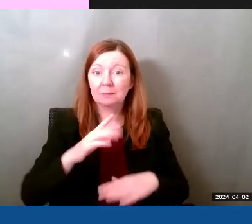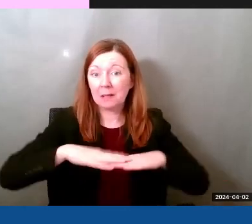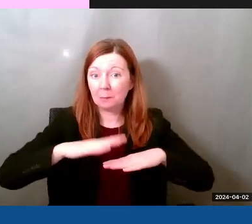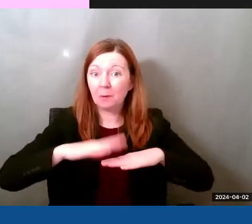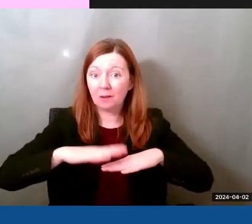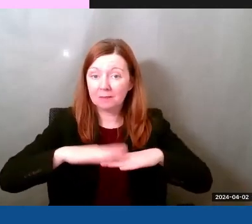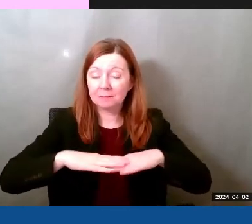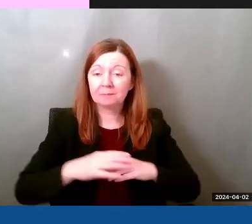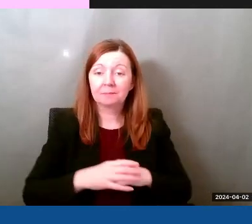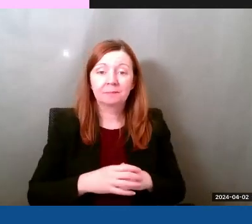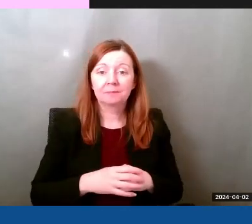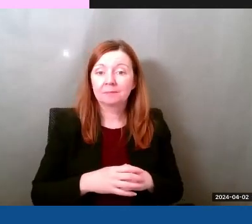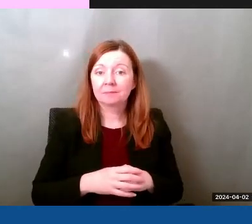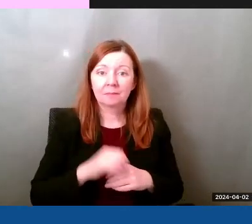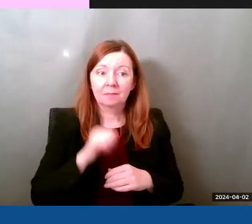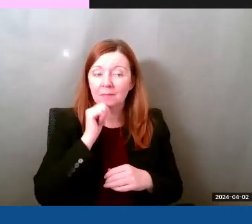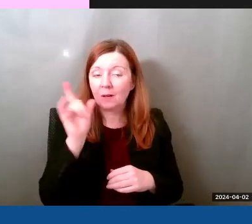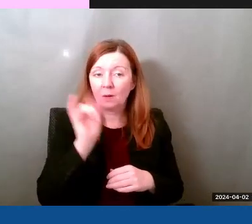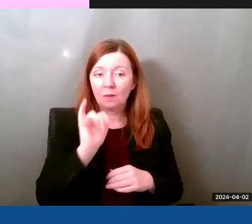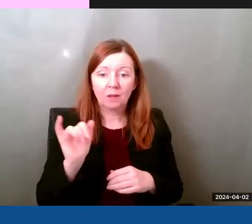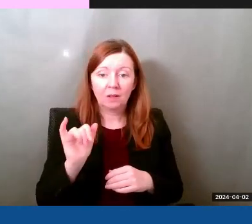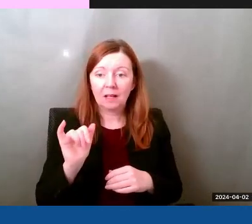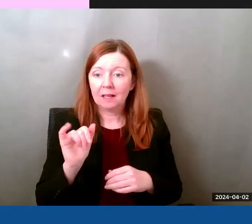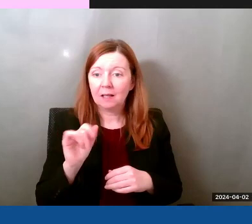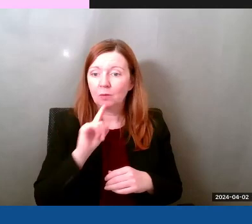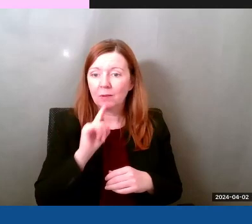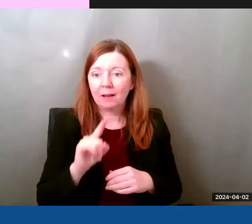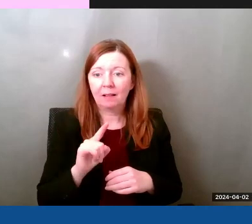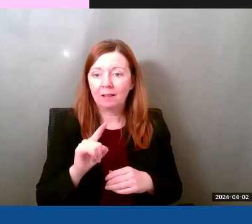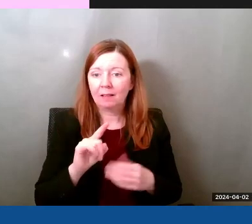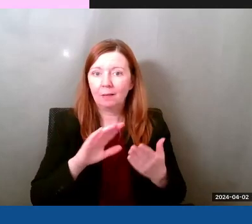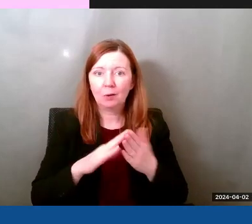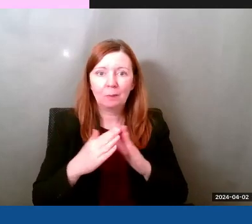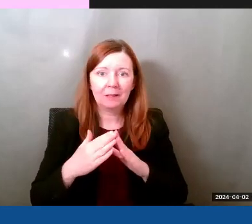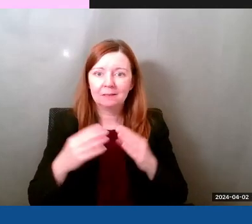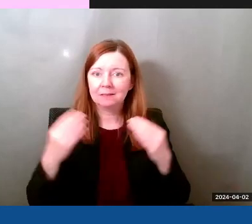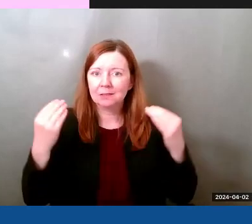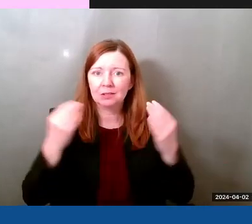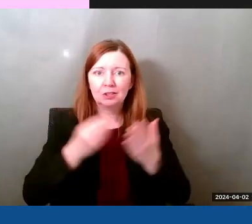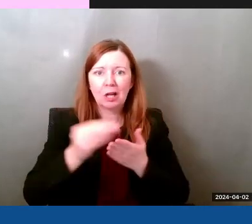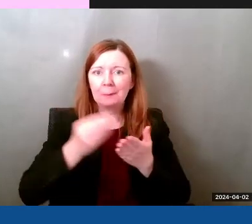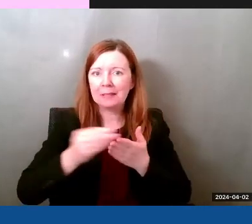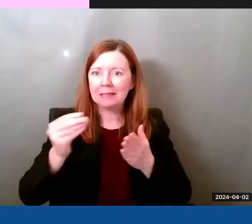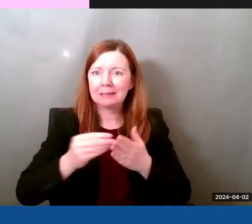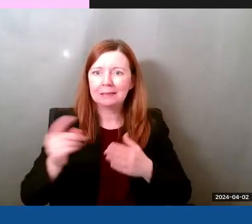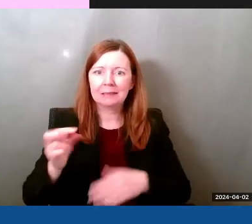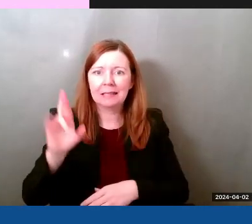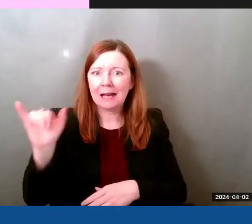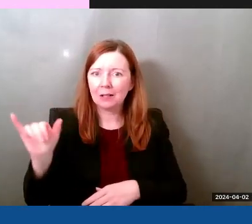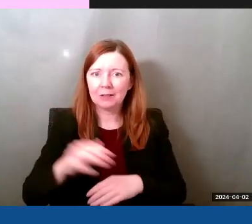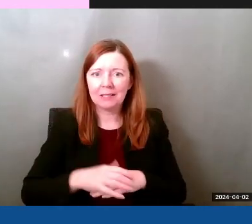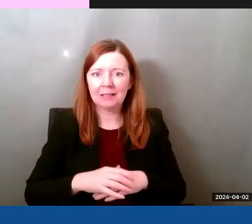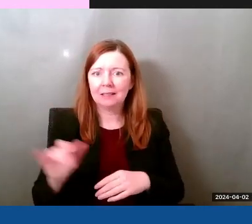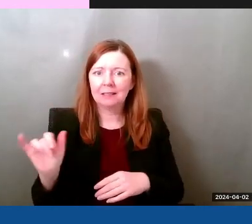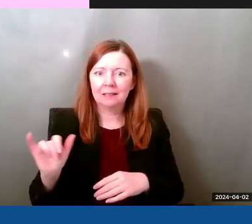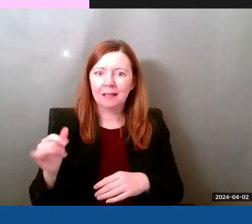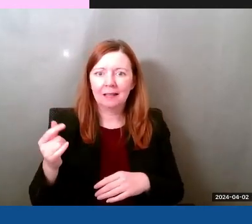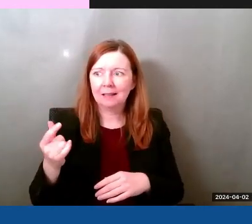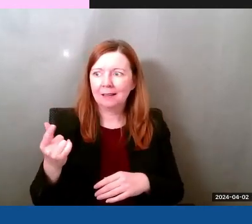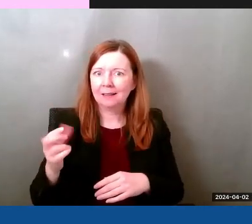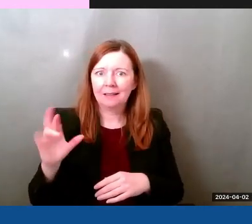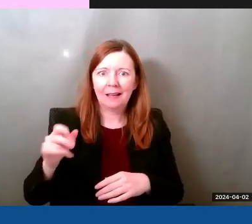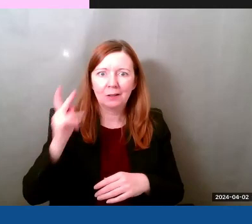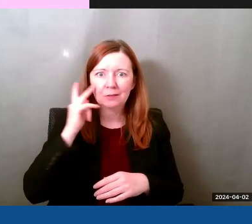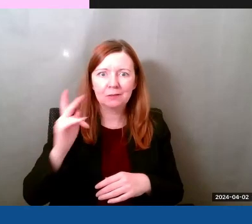minimal. They don't look like a real urban shopping gallery, like the great, shopping galleries that